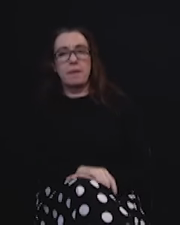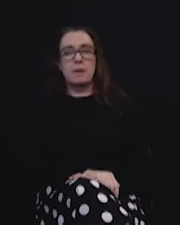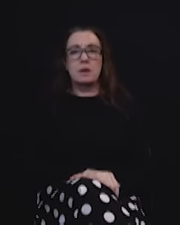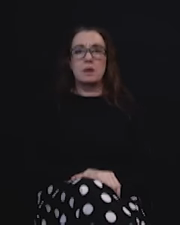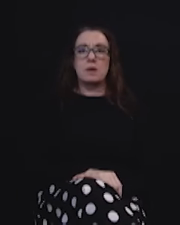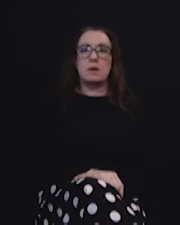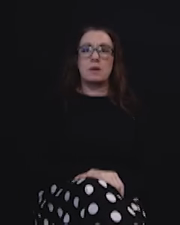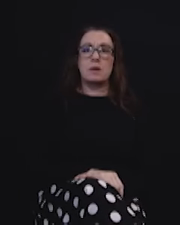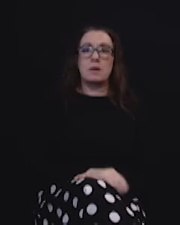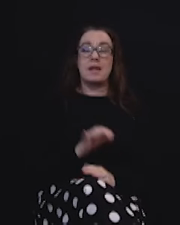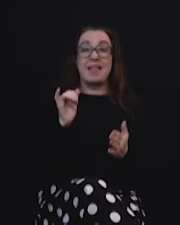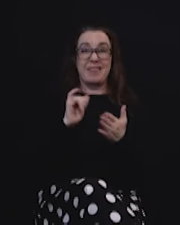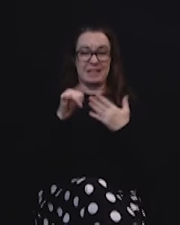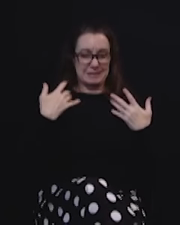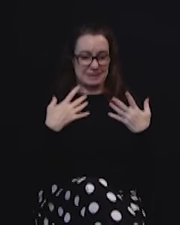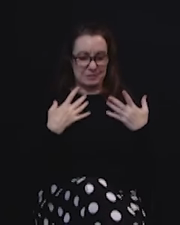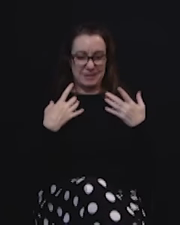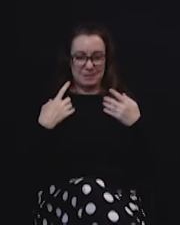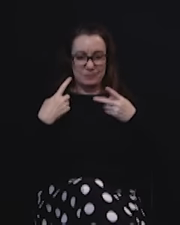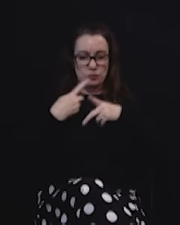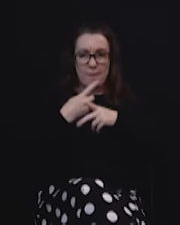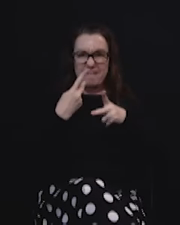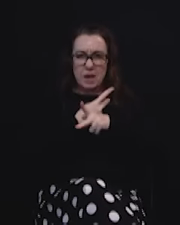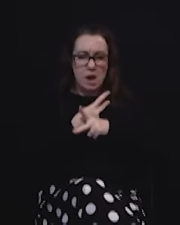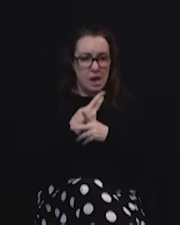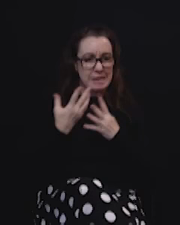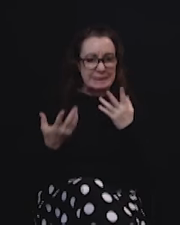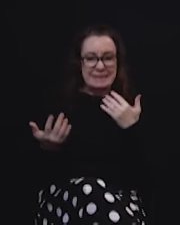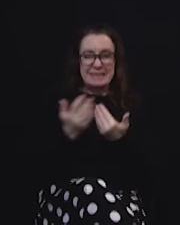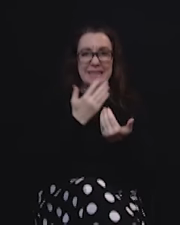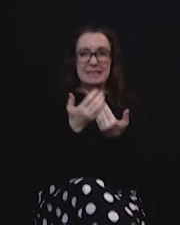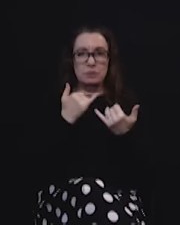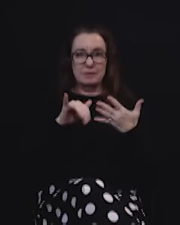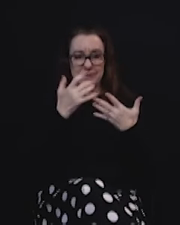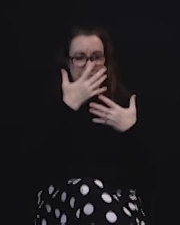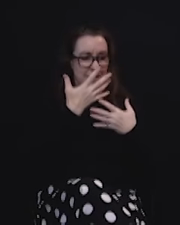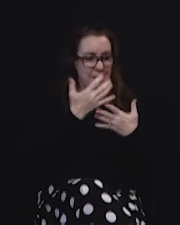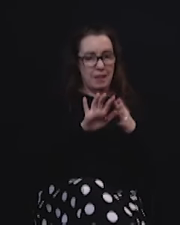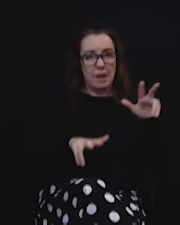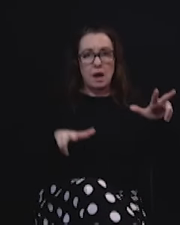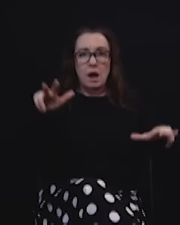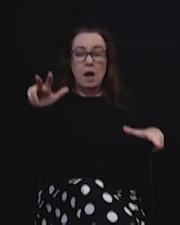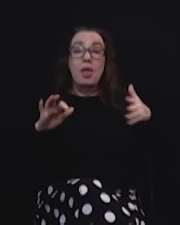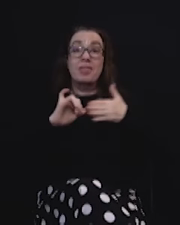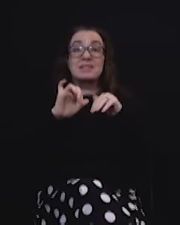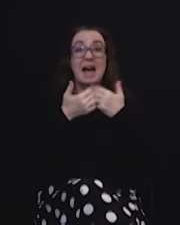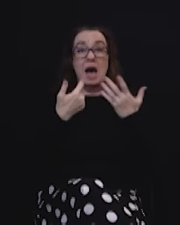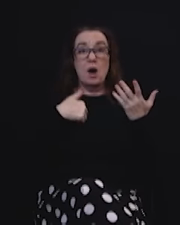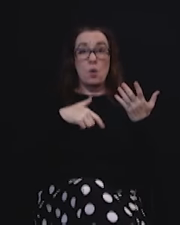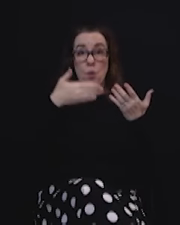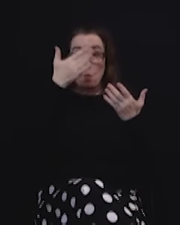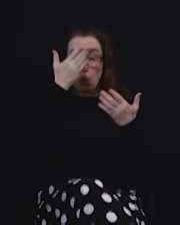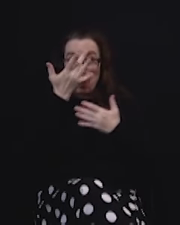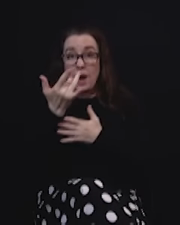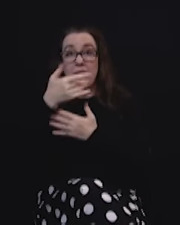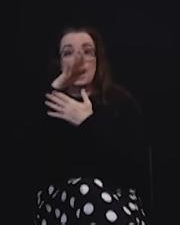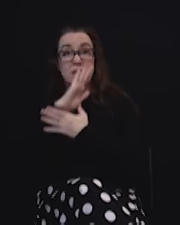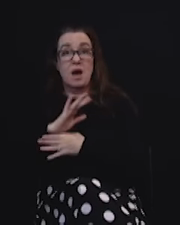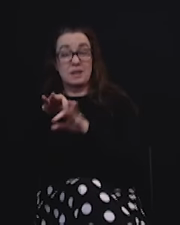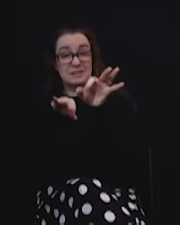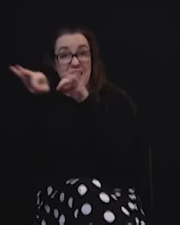This is the trap that we fall into so easily, my friends. And this is how and why God's definition of